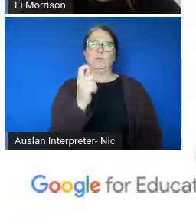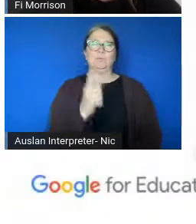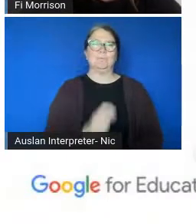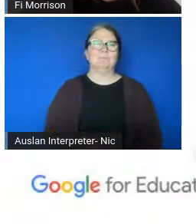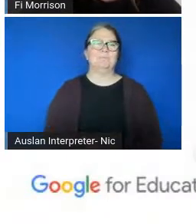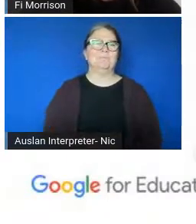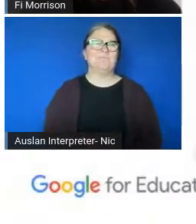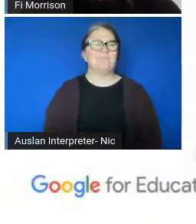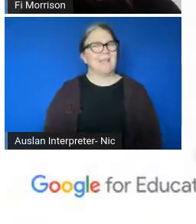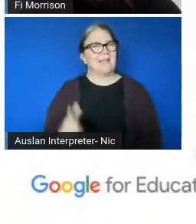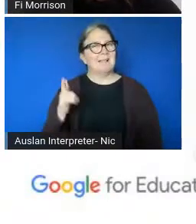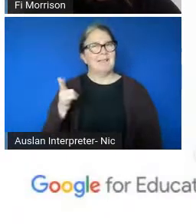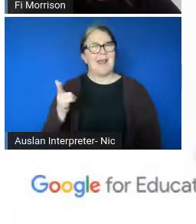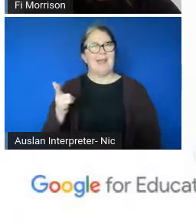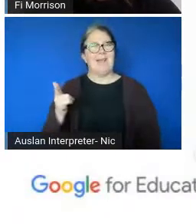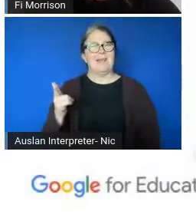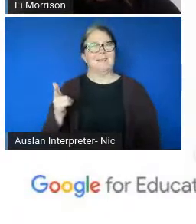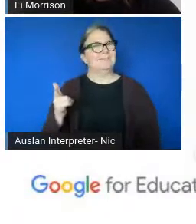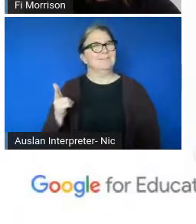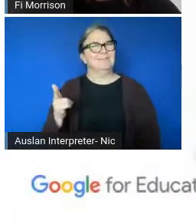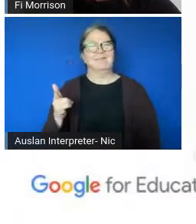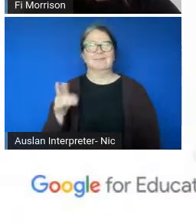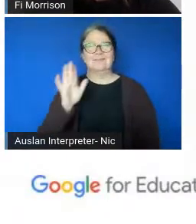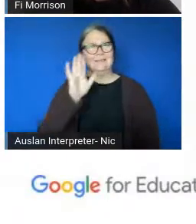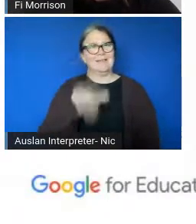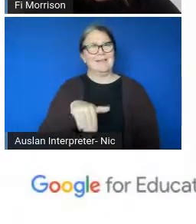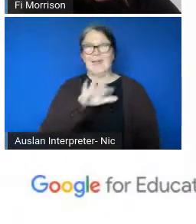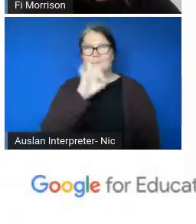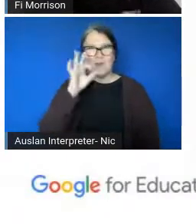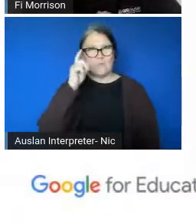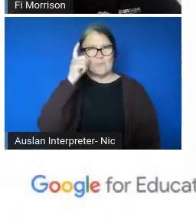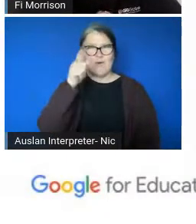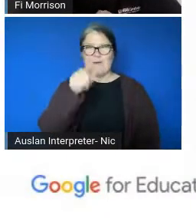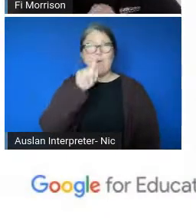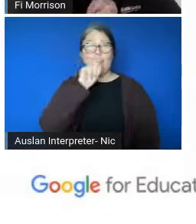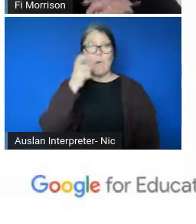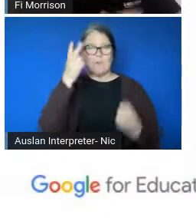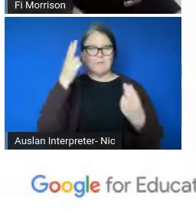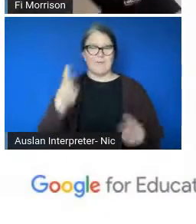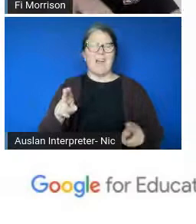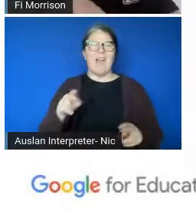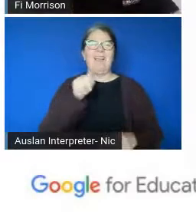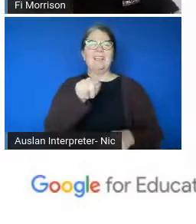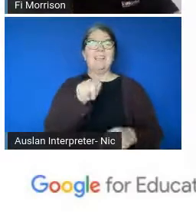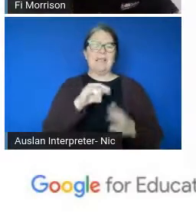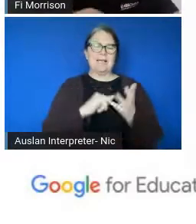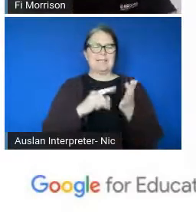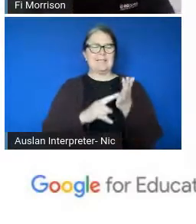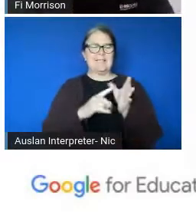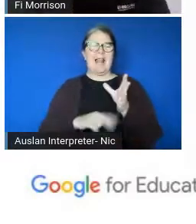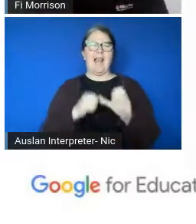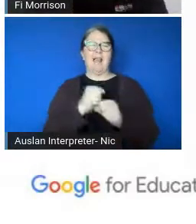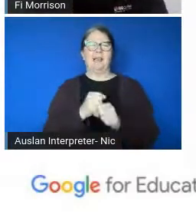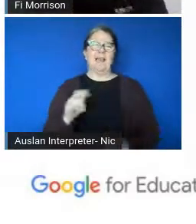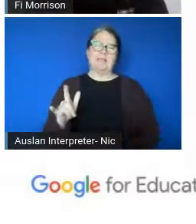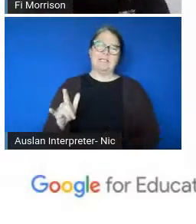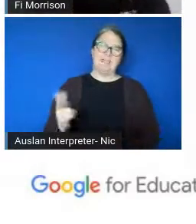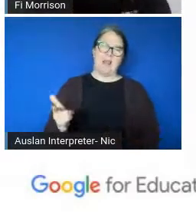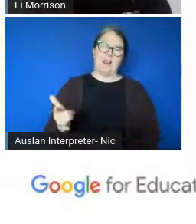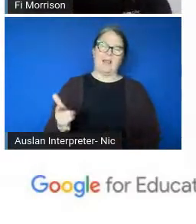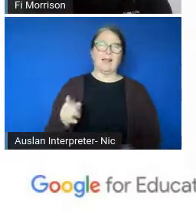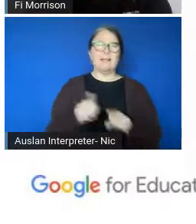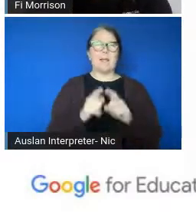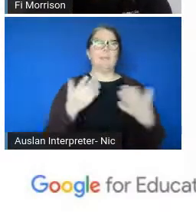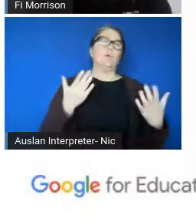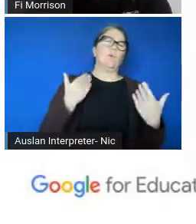Deadly, which, don't worry, you're not going to die. That's a form of slang to describe something as cool or awesome. Get in fast